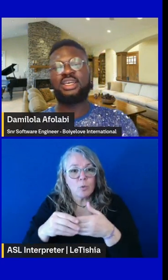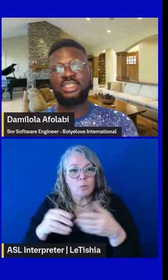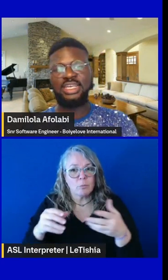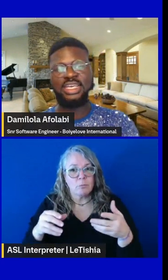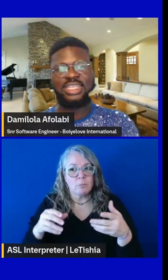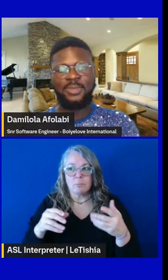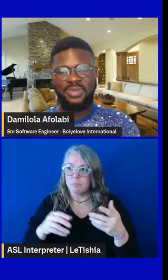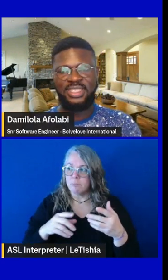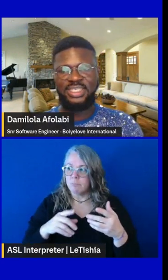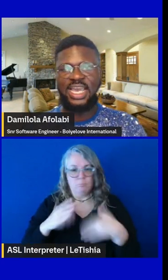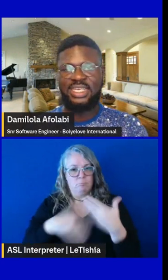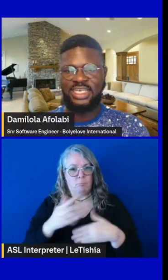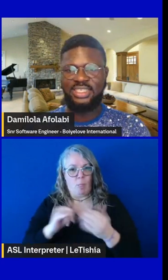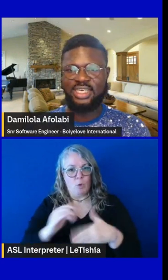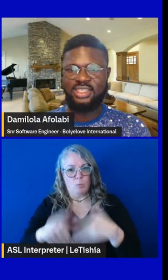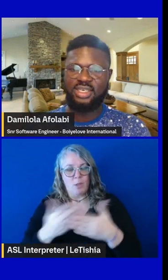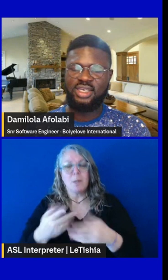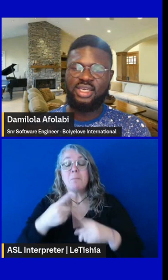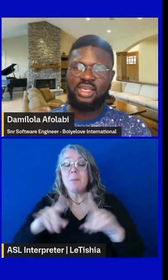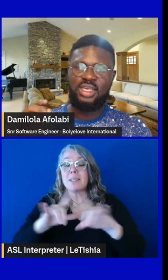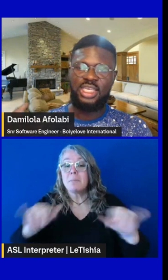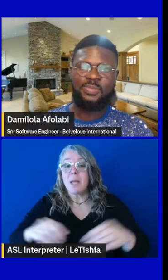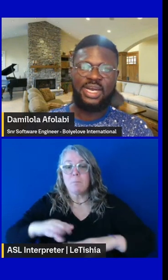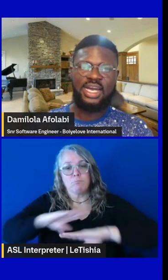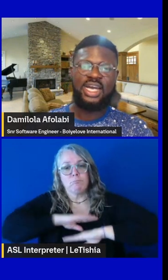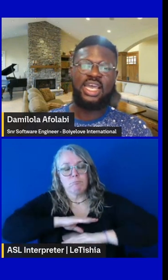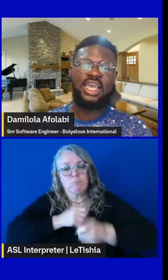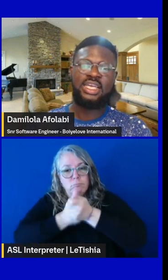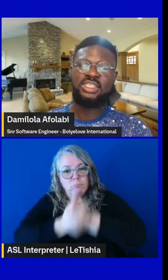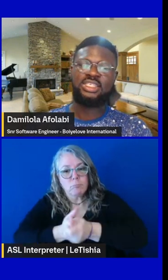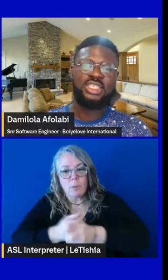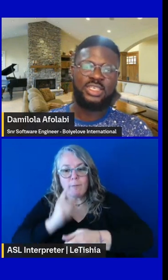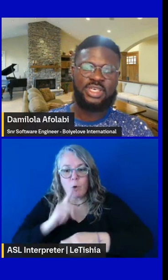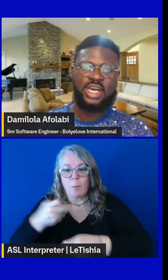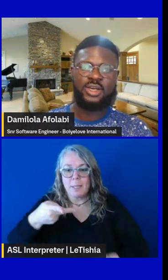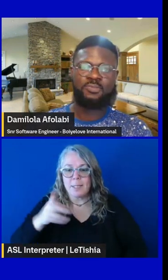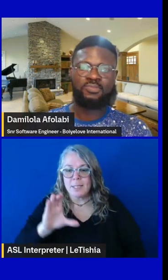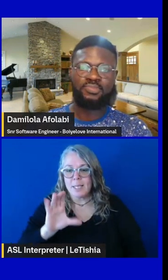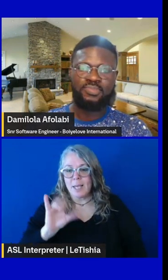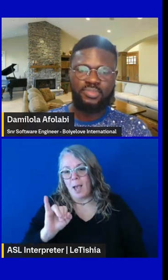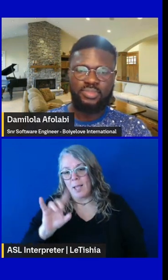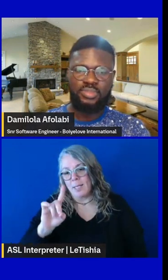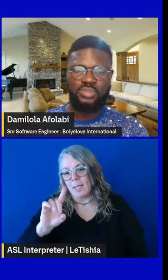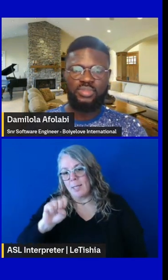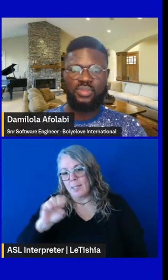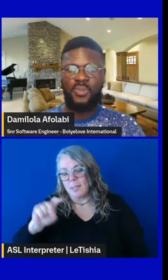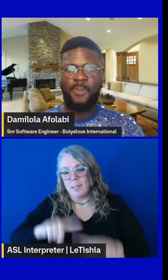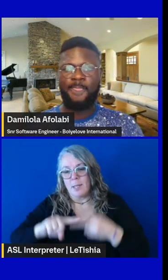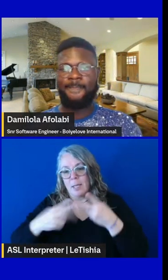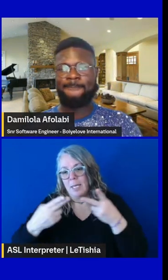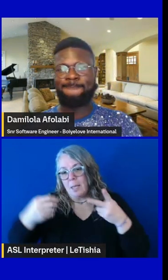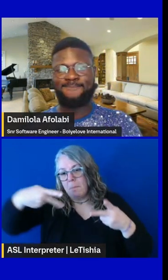strict standards like PCI DSS, EPA, and GDPR.